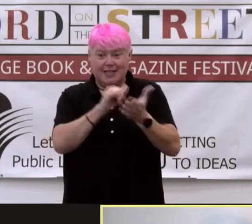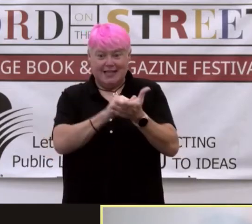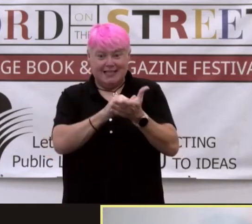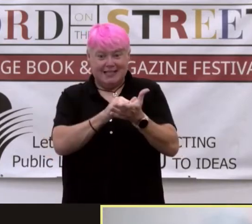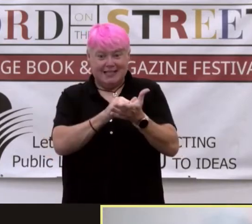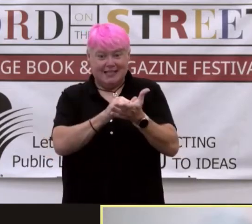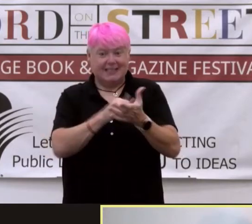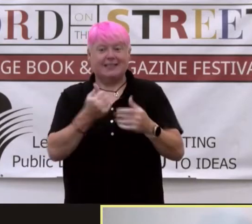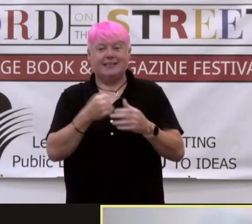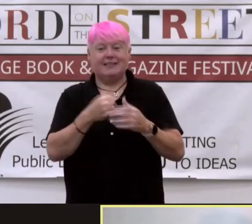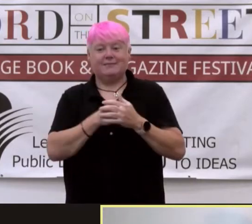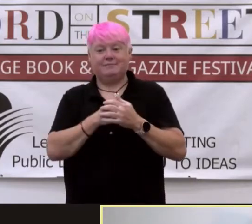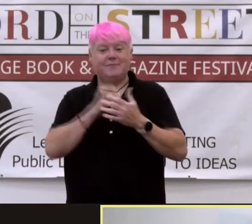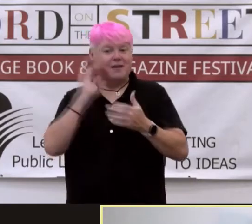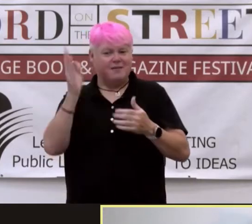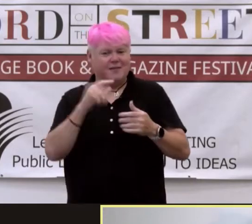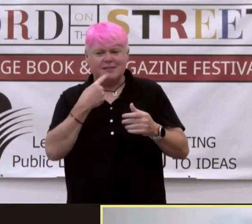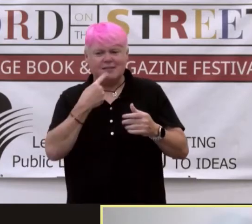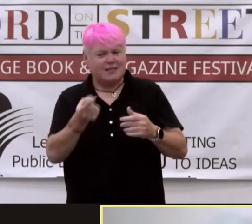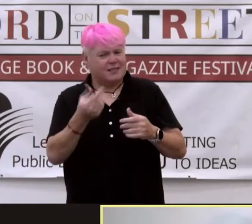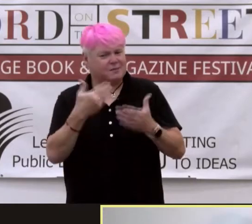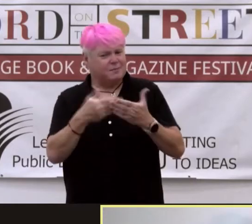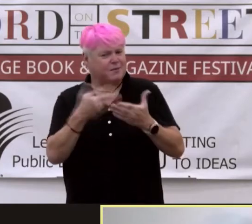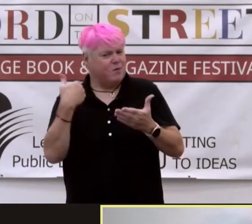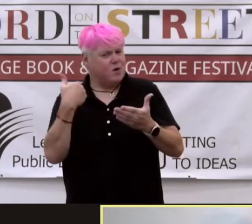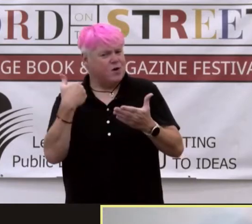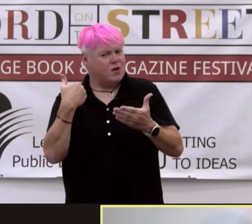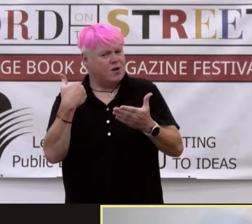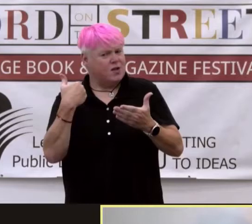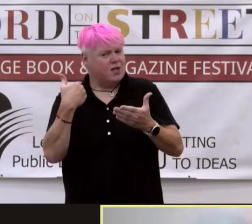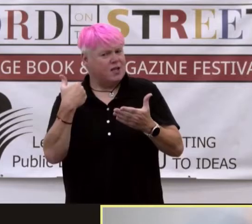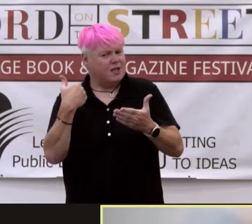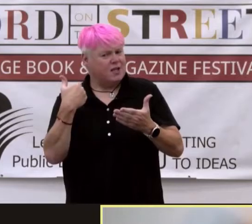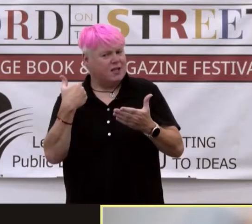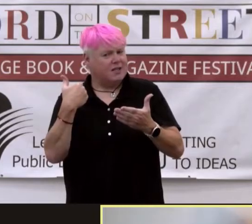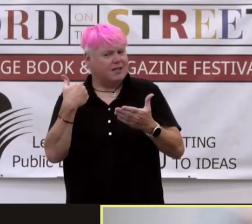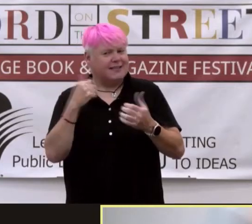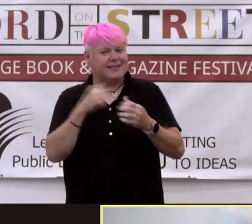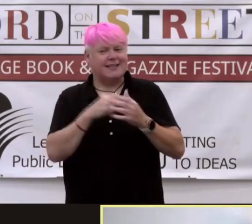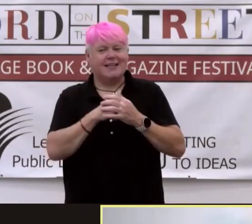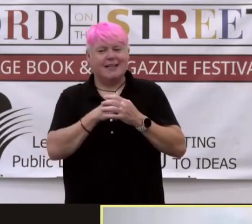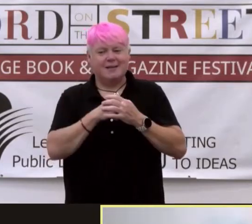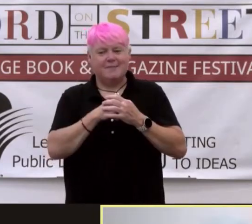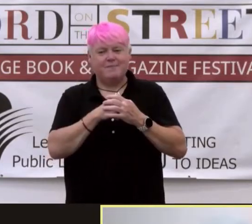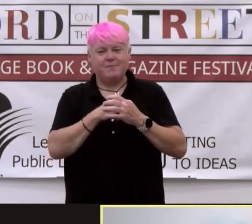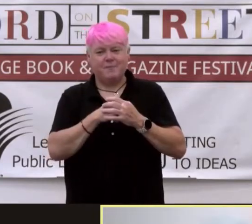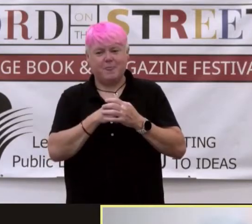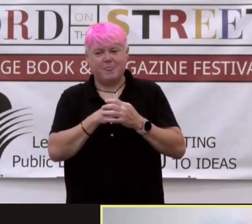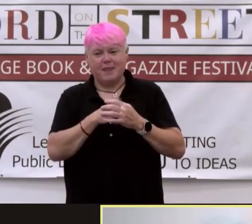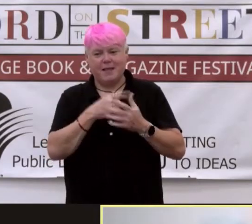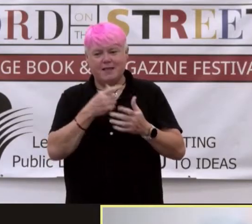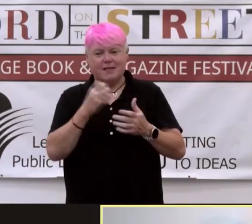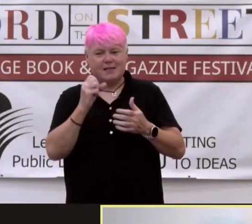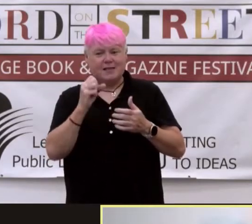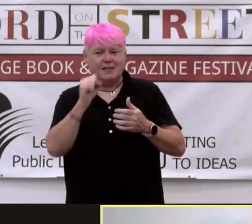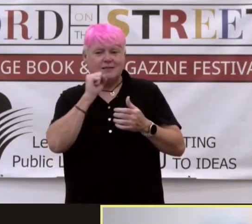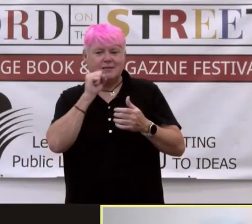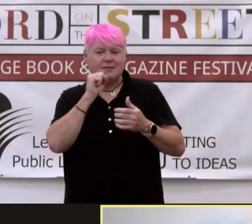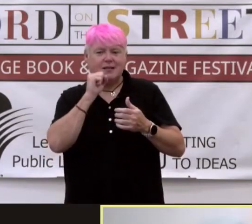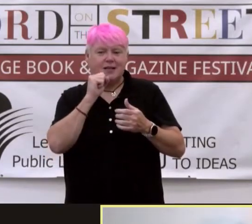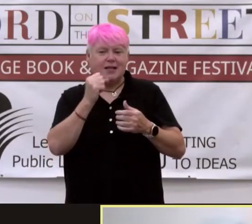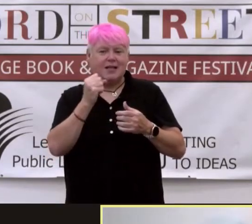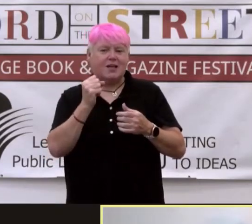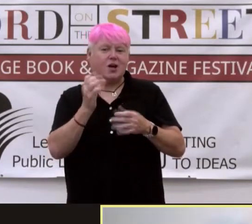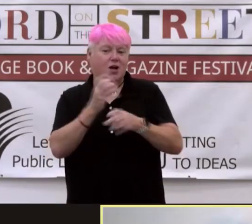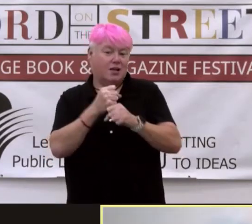a lot of, I've never said this before, so it's like an exclusive to the festival here. Sadie got a lot of initial interest in